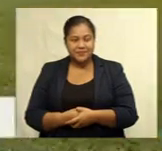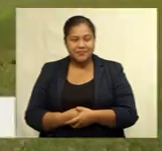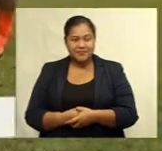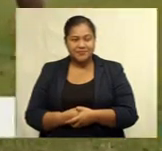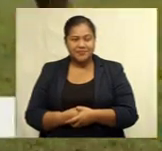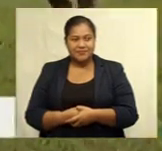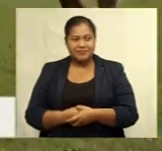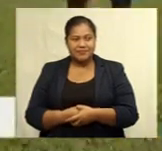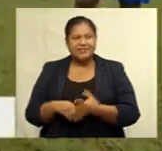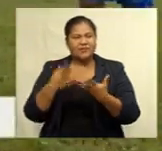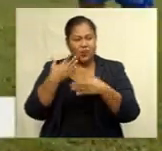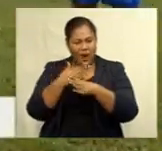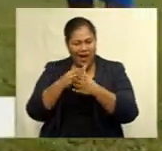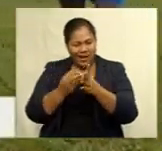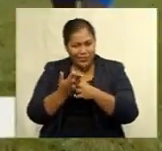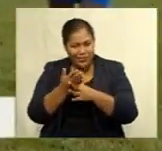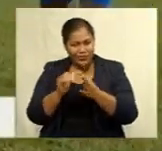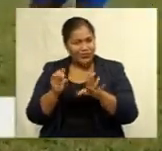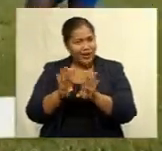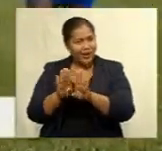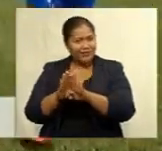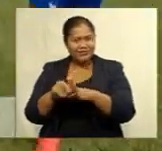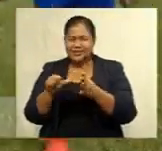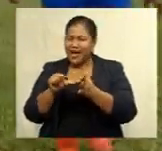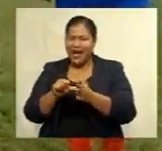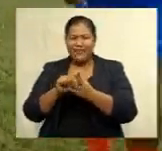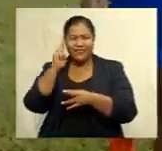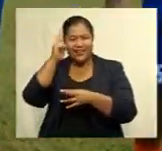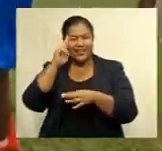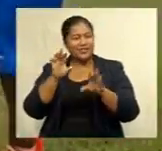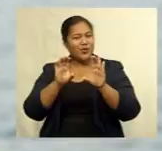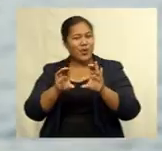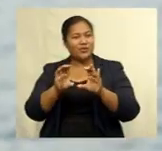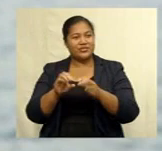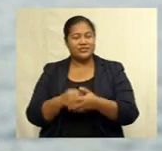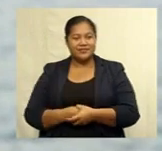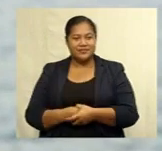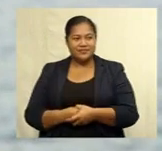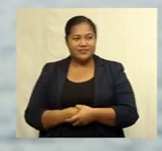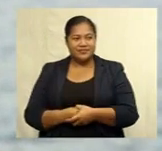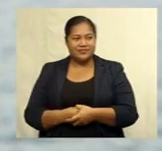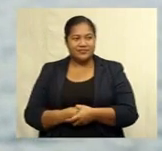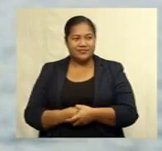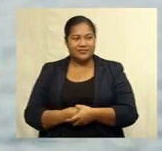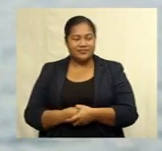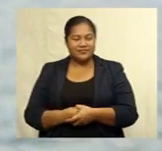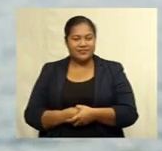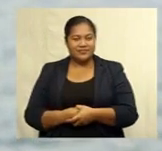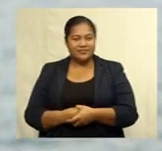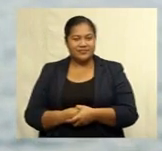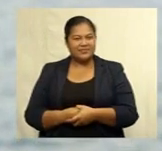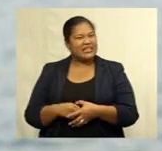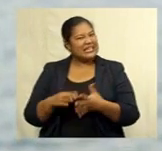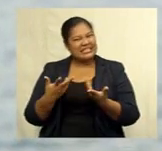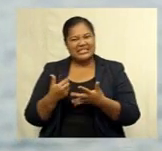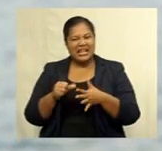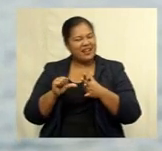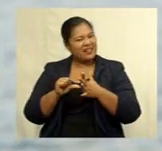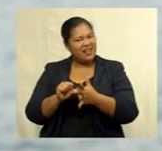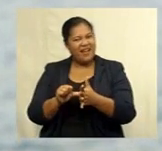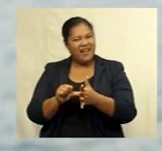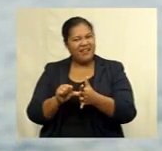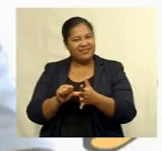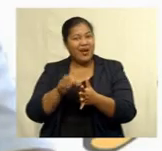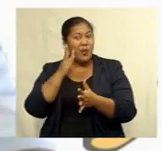Coping through the lockdown has been difficult for the national coach. It has been a bit tough when when